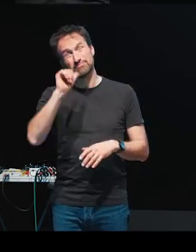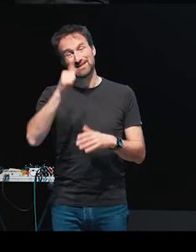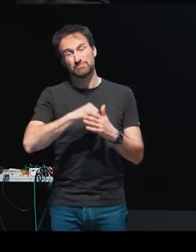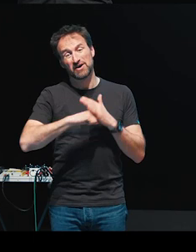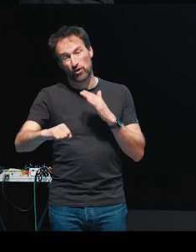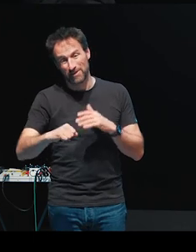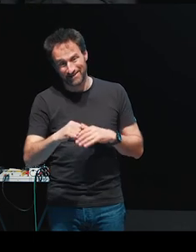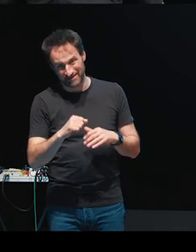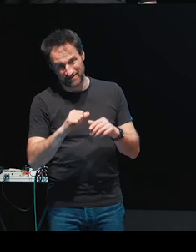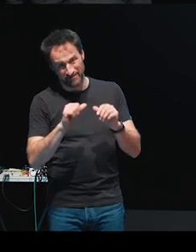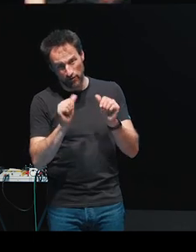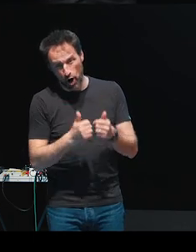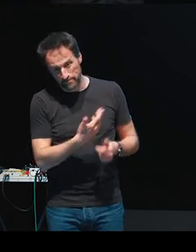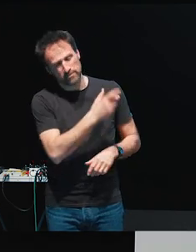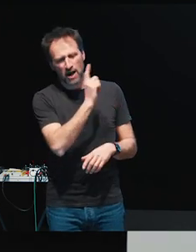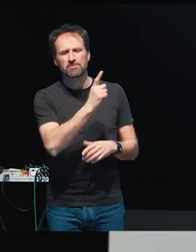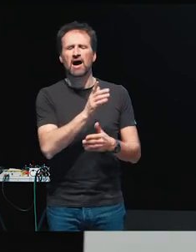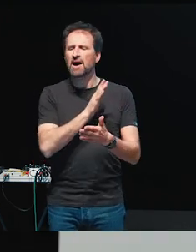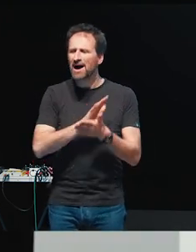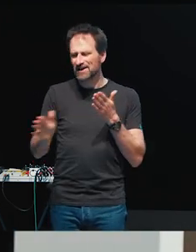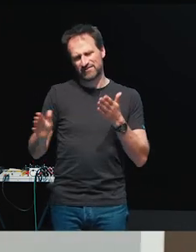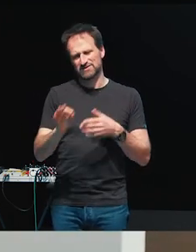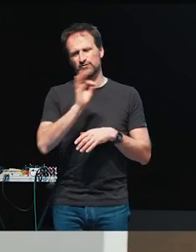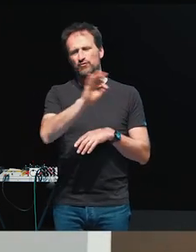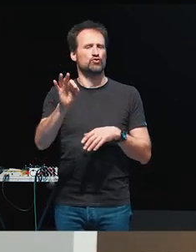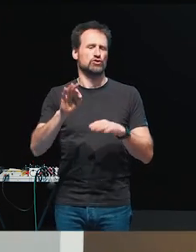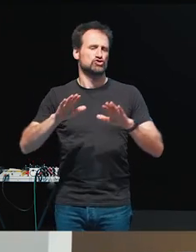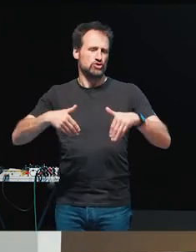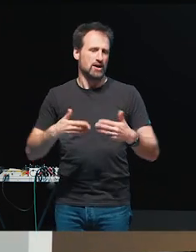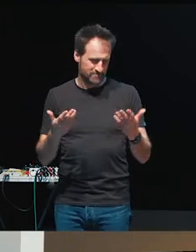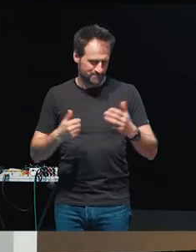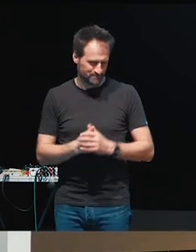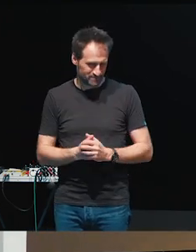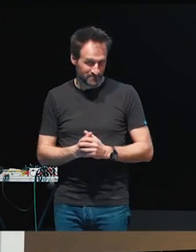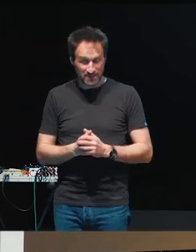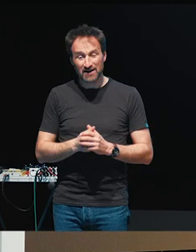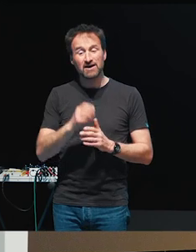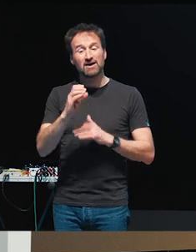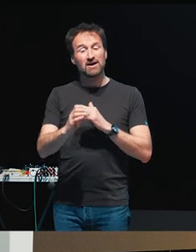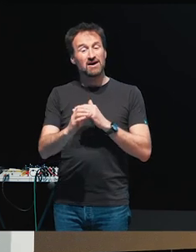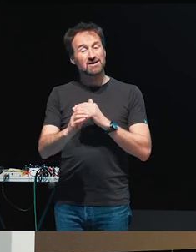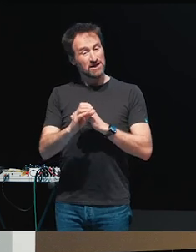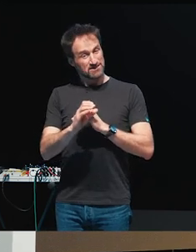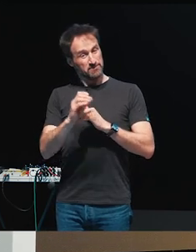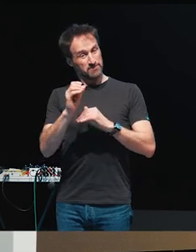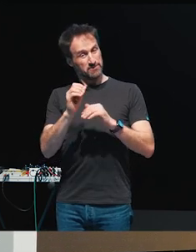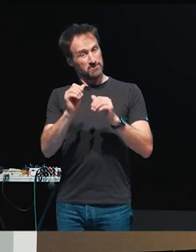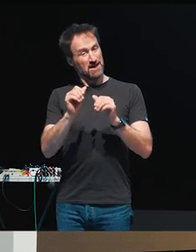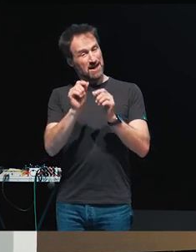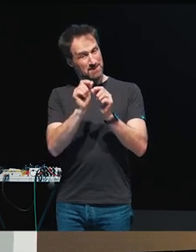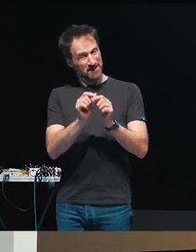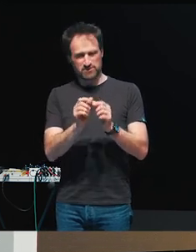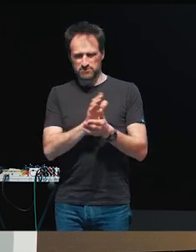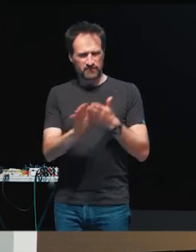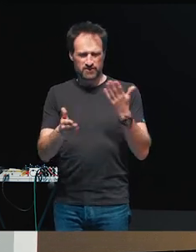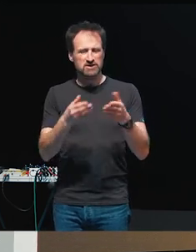tags, but it is simple and the best for getting started. A custom element is nothing more than this, just subclass